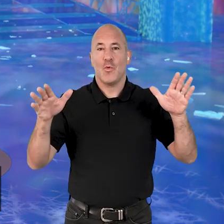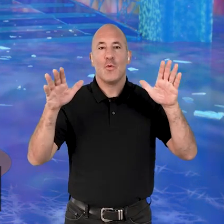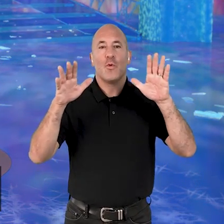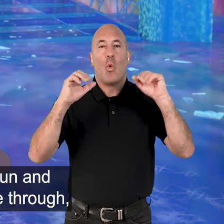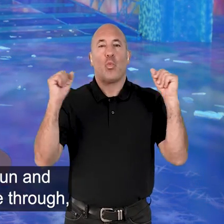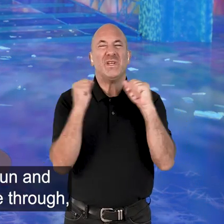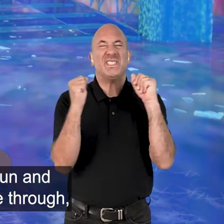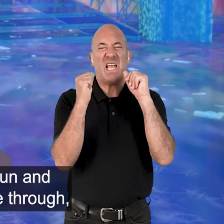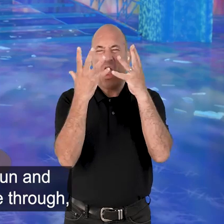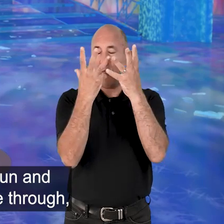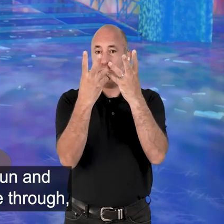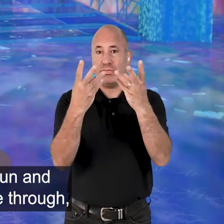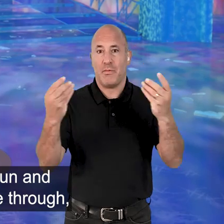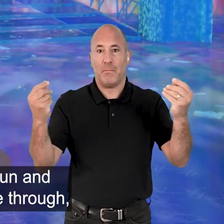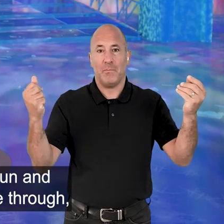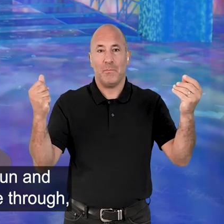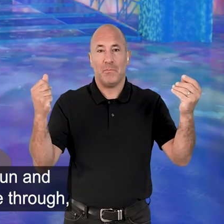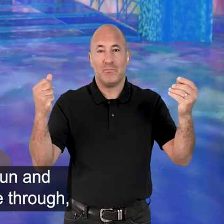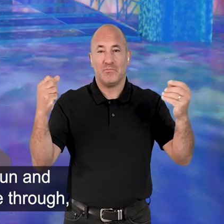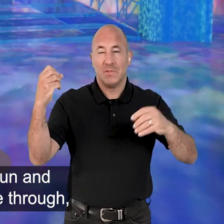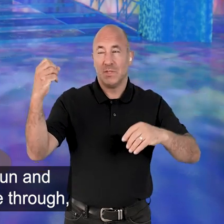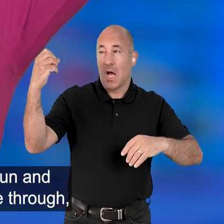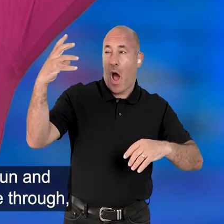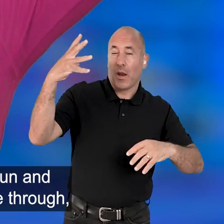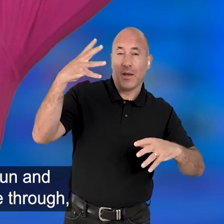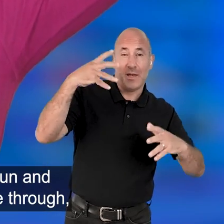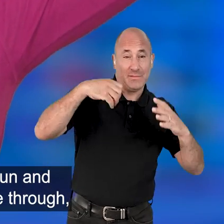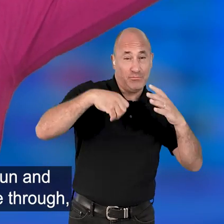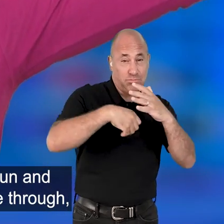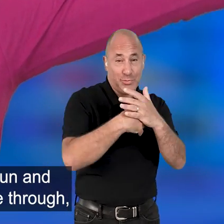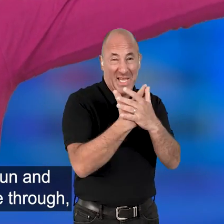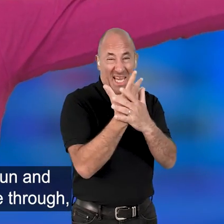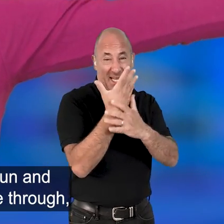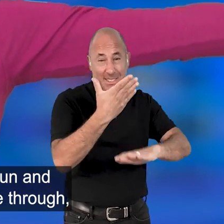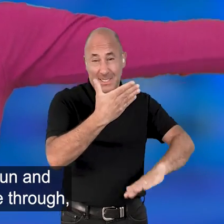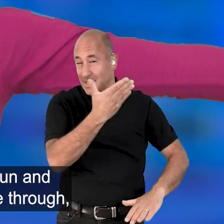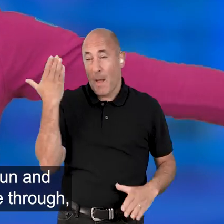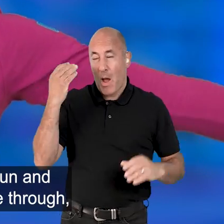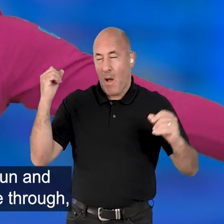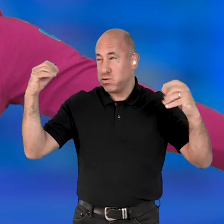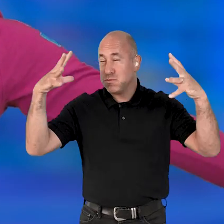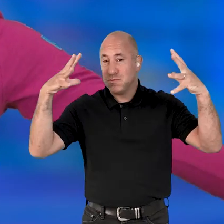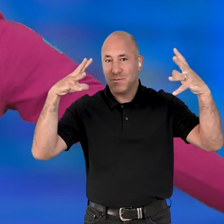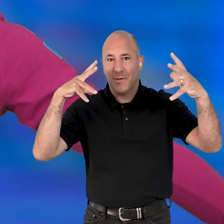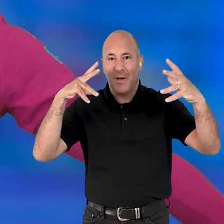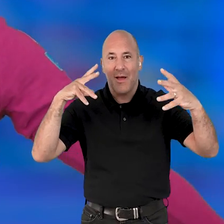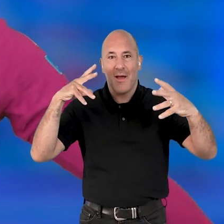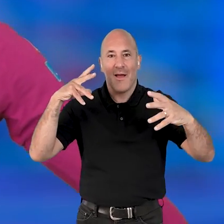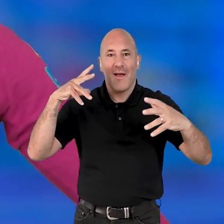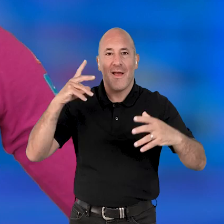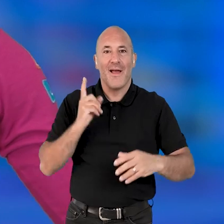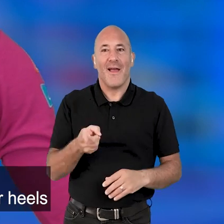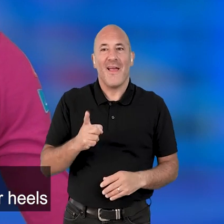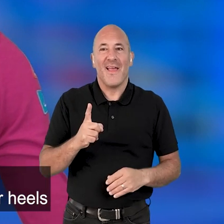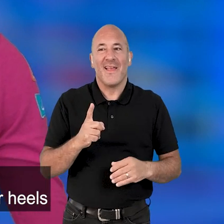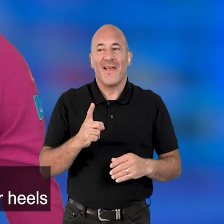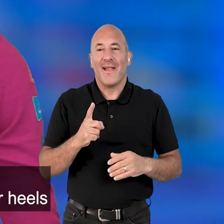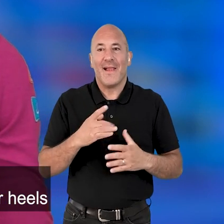all sign of winter disappears as the sun and the spring and the summer come through. This is what